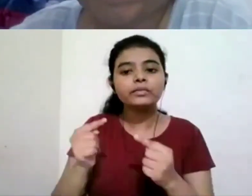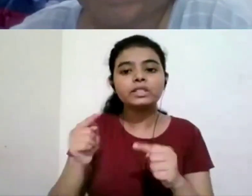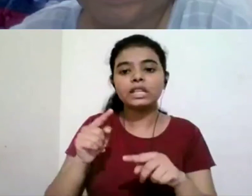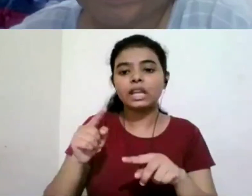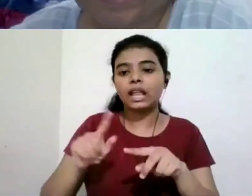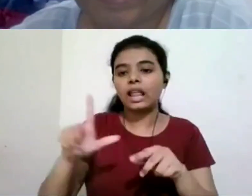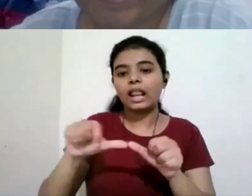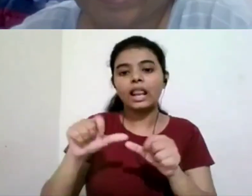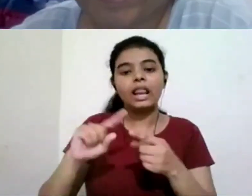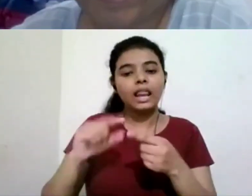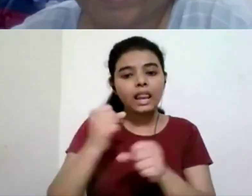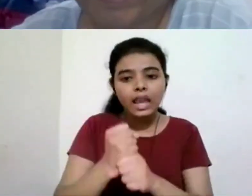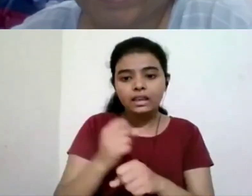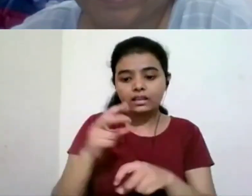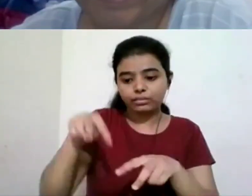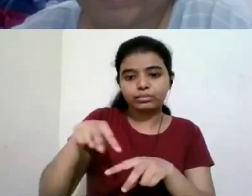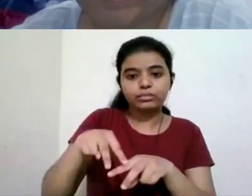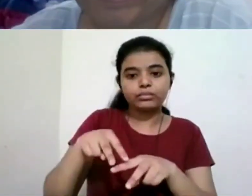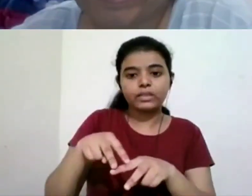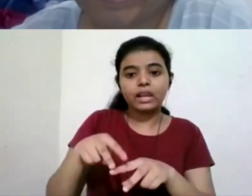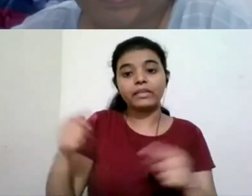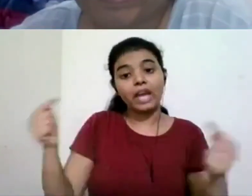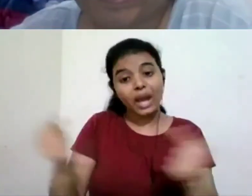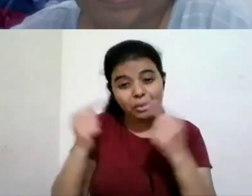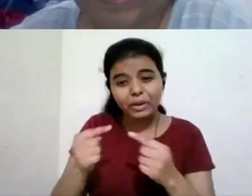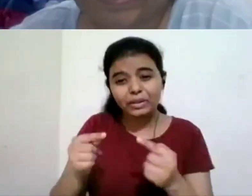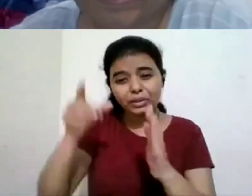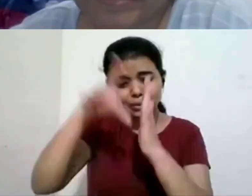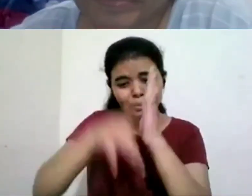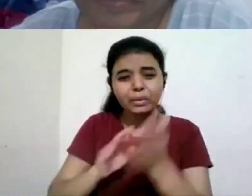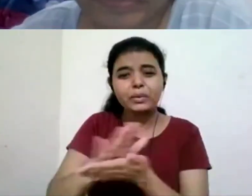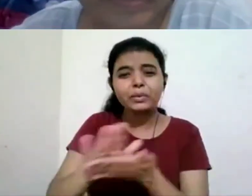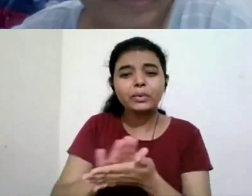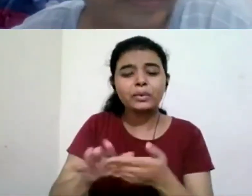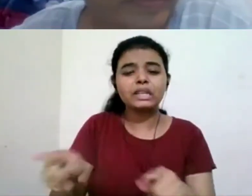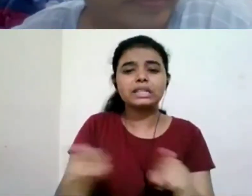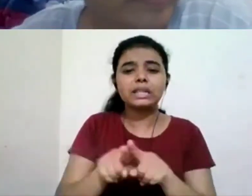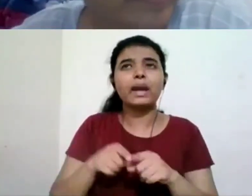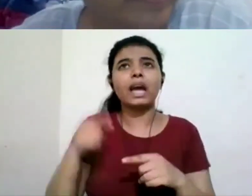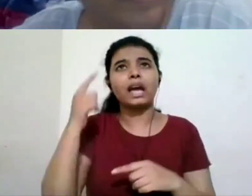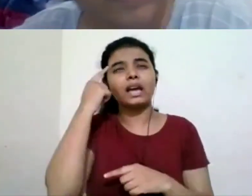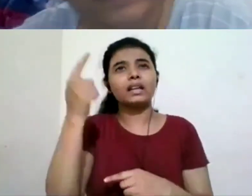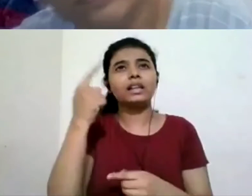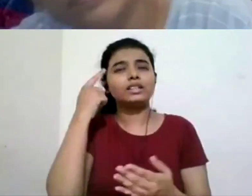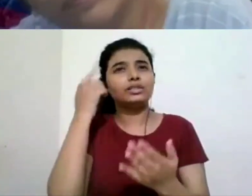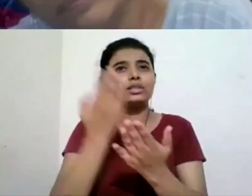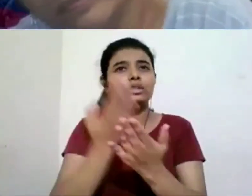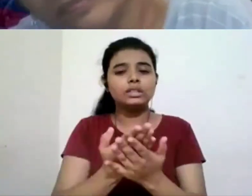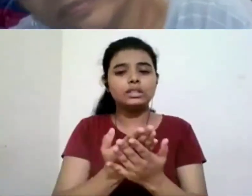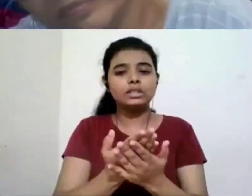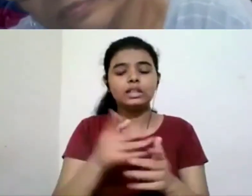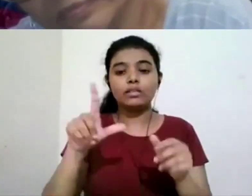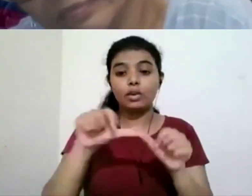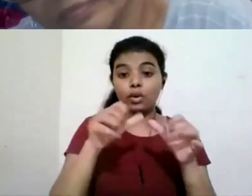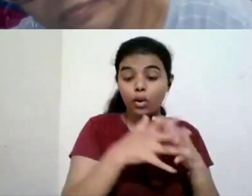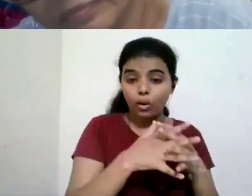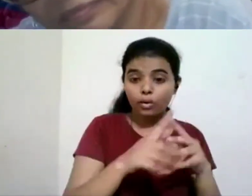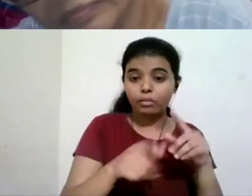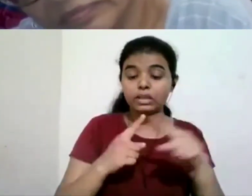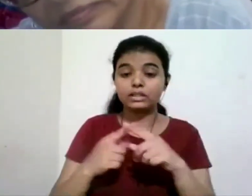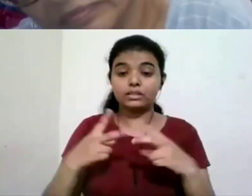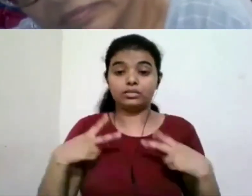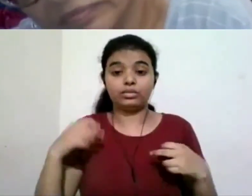stand on. And as a metaphor, what it suggests is that a legitimate action or a lawful